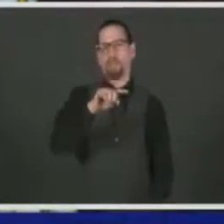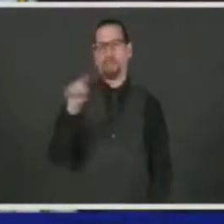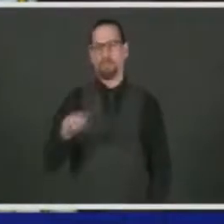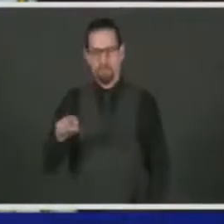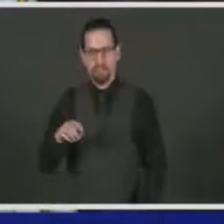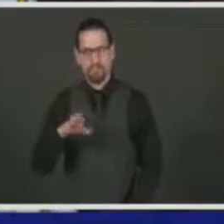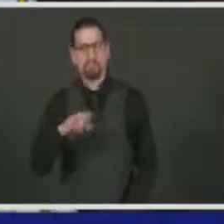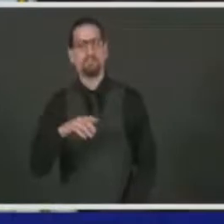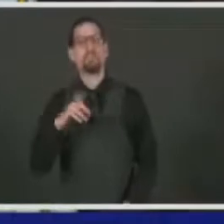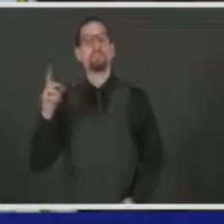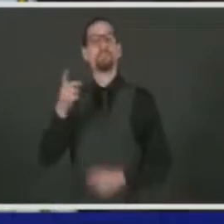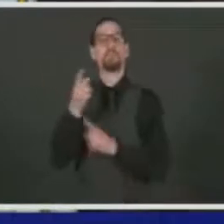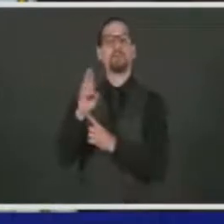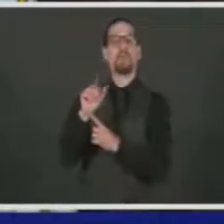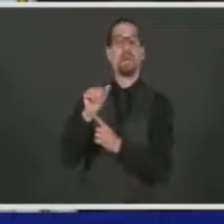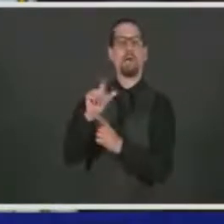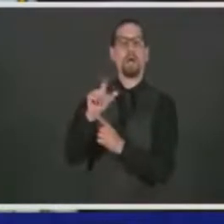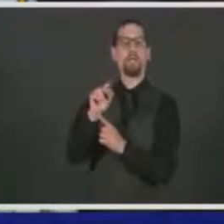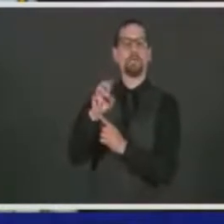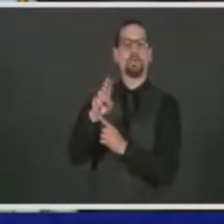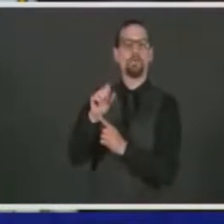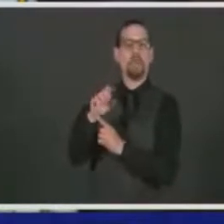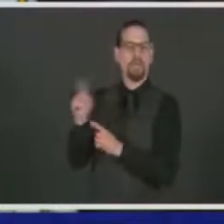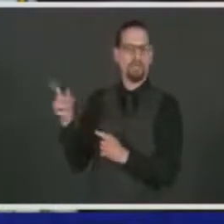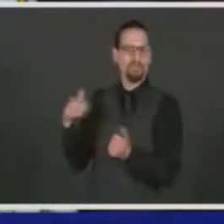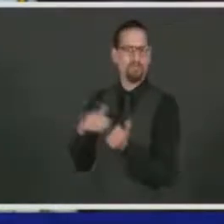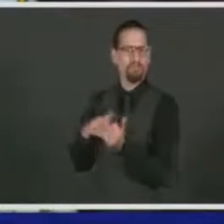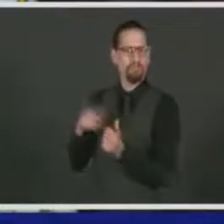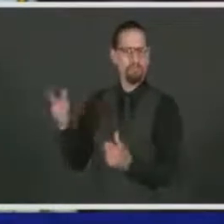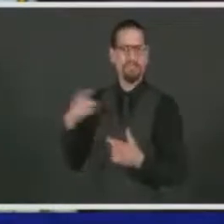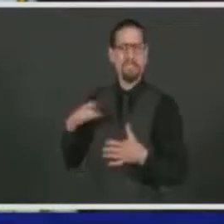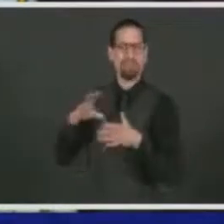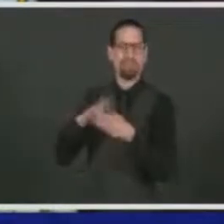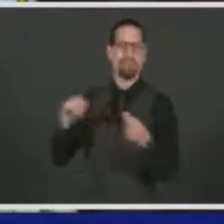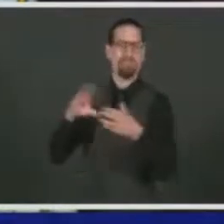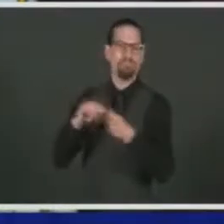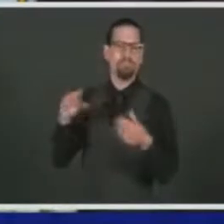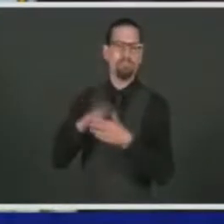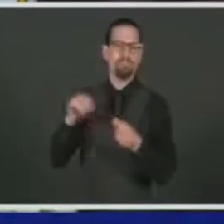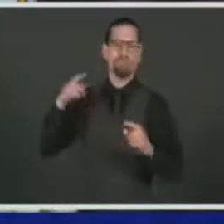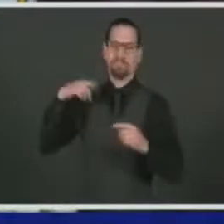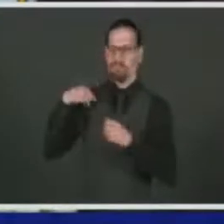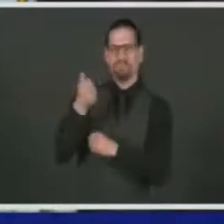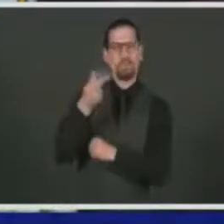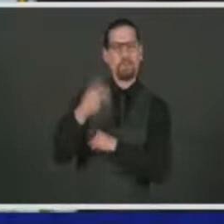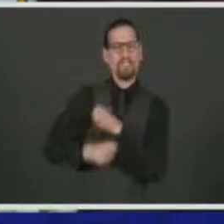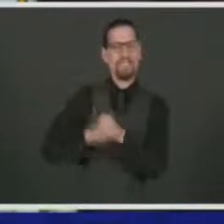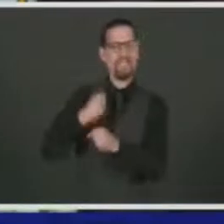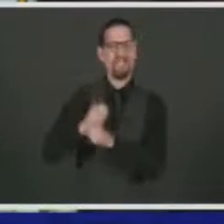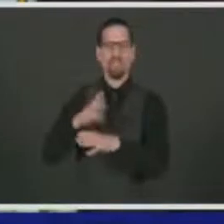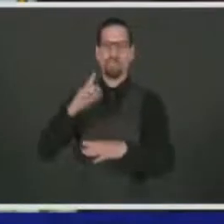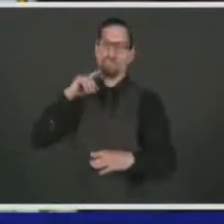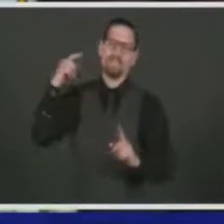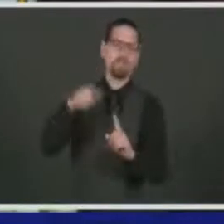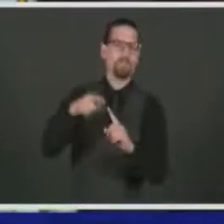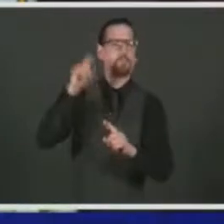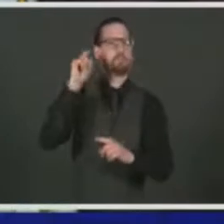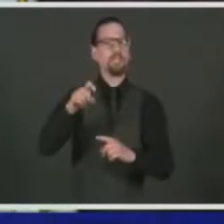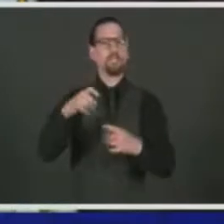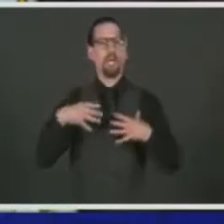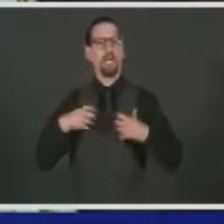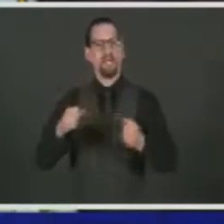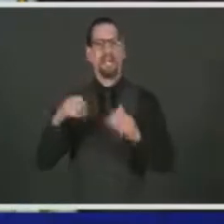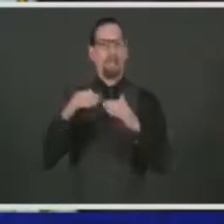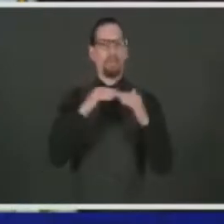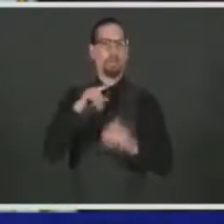but we are further investing. That's healthcare in the community. And then contact tracing,